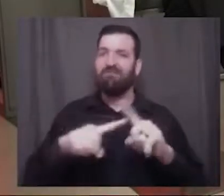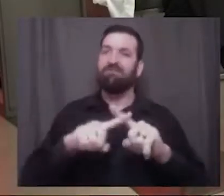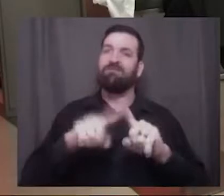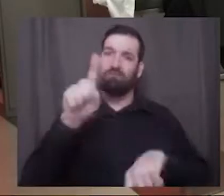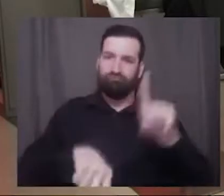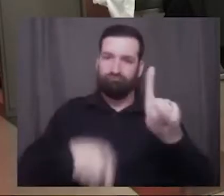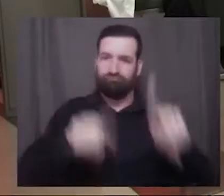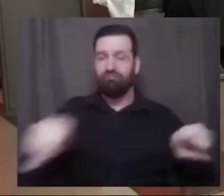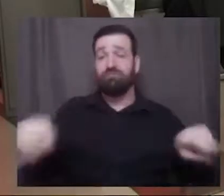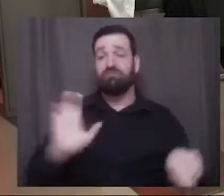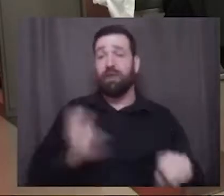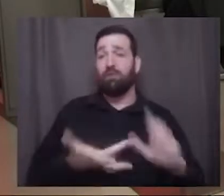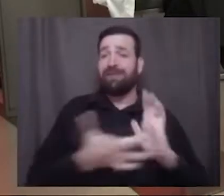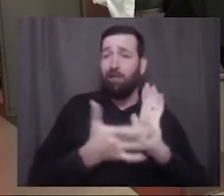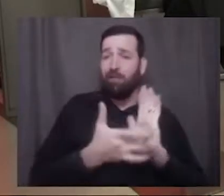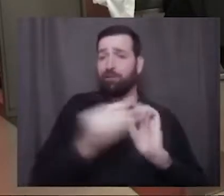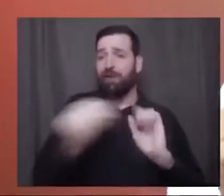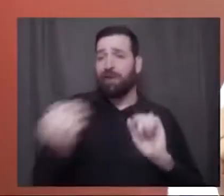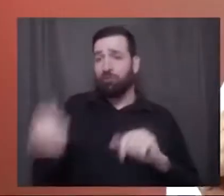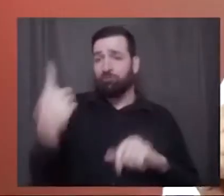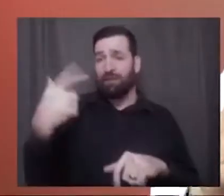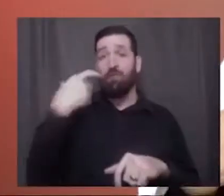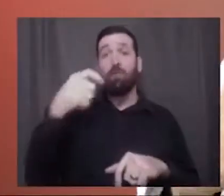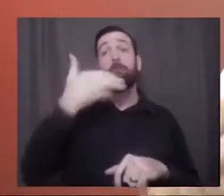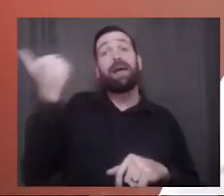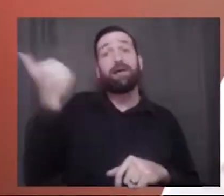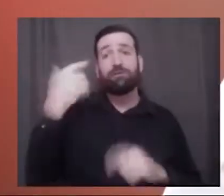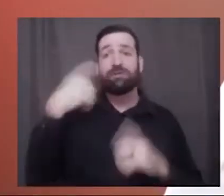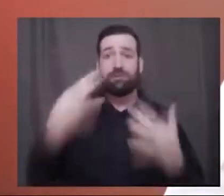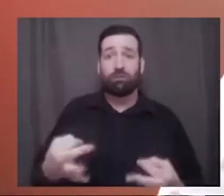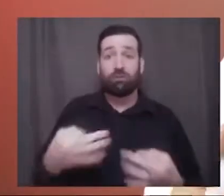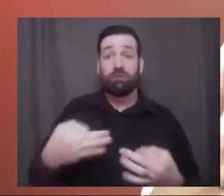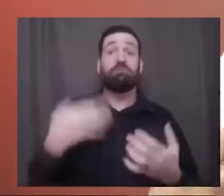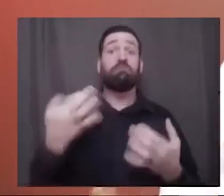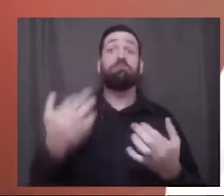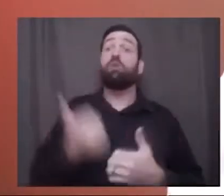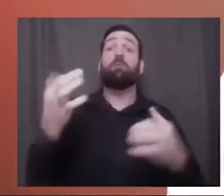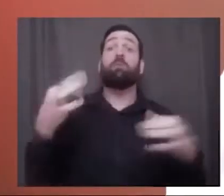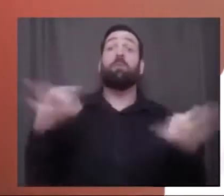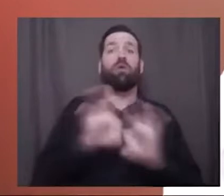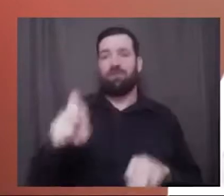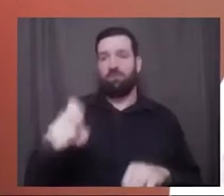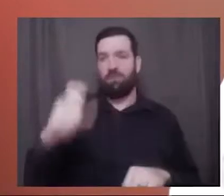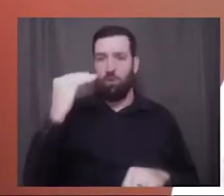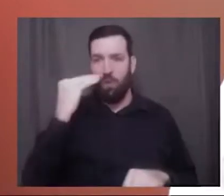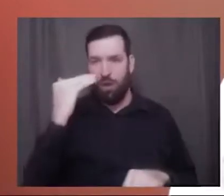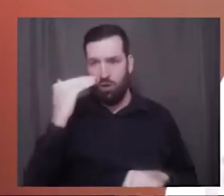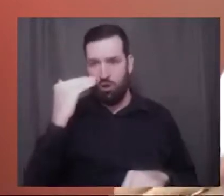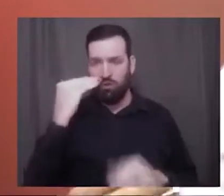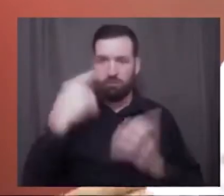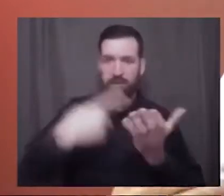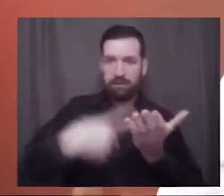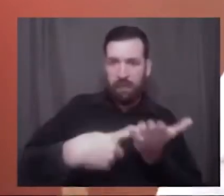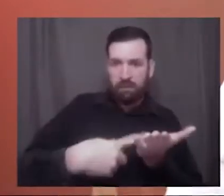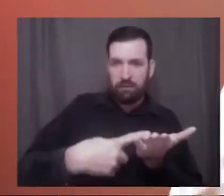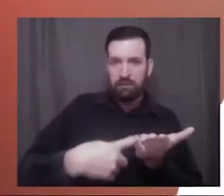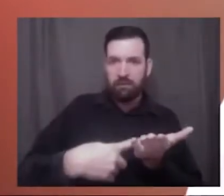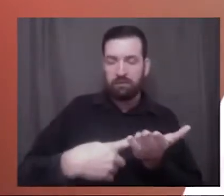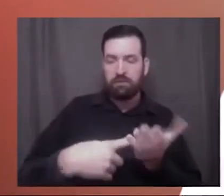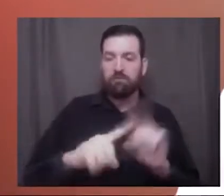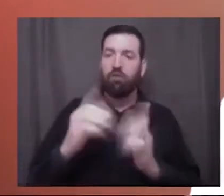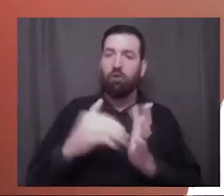the understanding to make better decisions. So I think the biggest thing is you have to be aware of those things and be able to discuss them, but a lot of times you can work through those